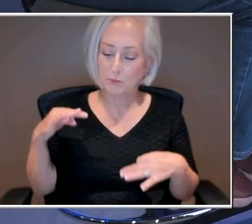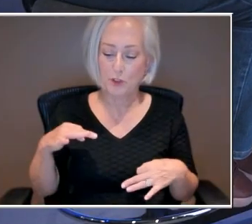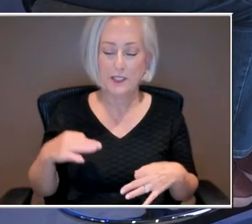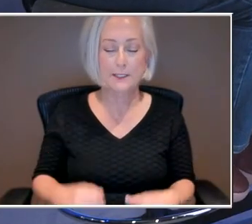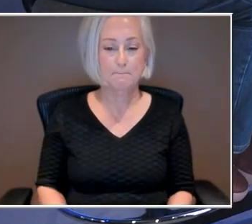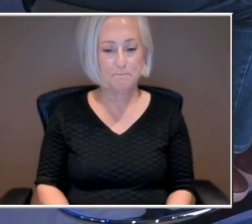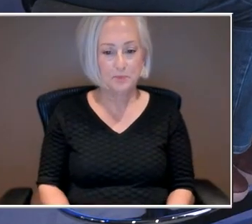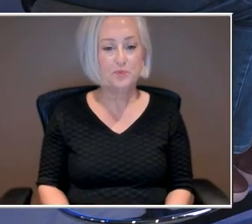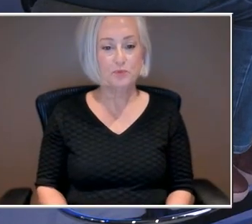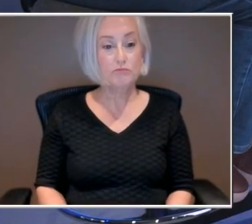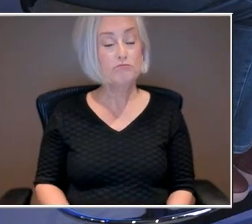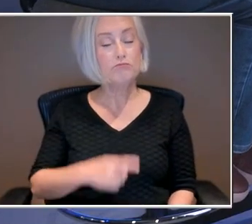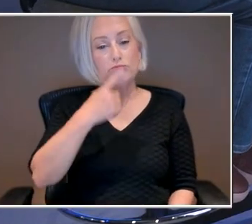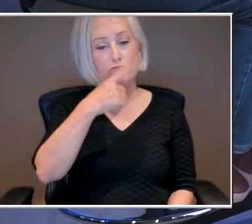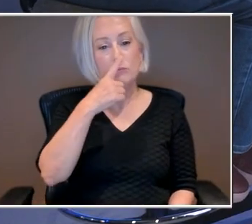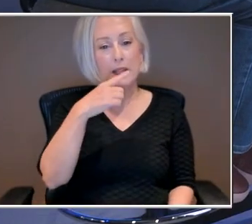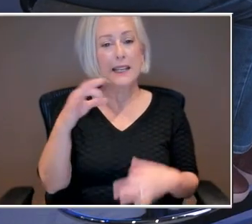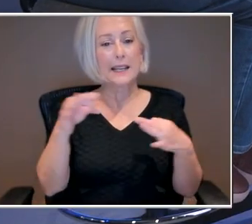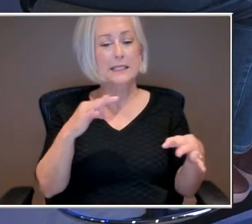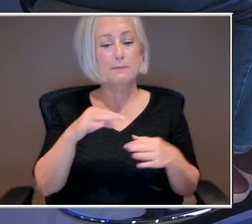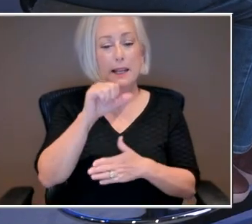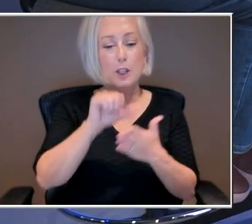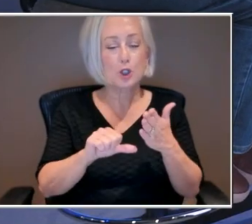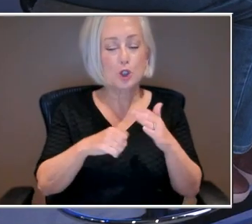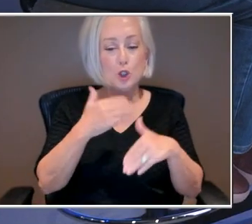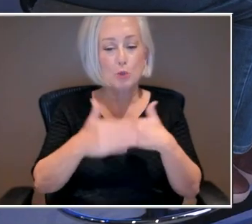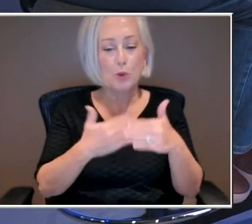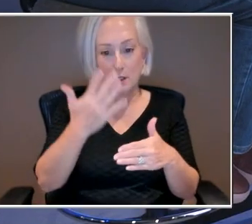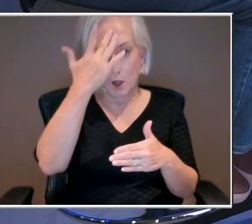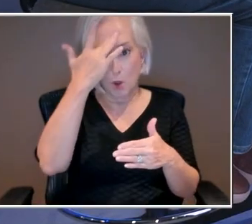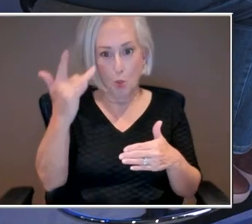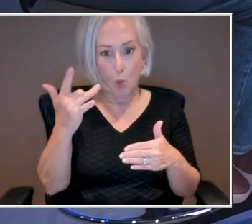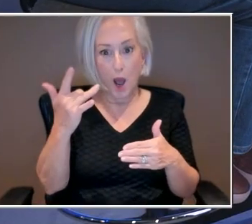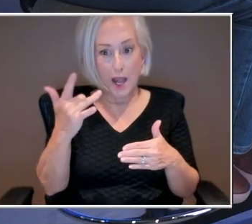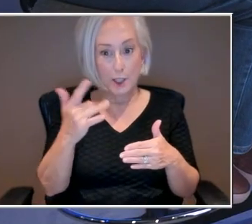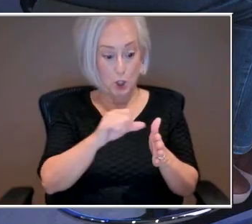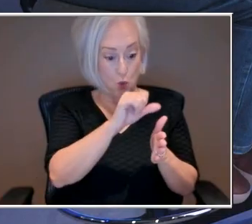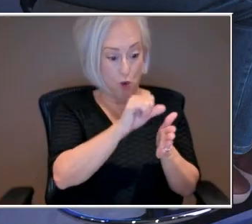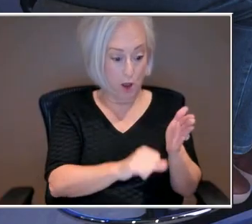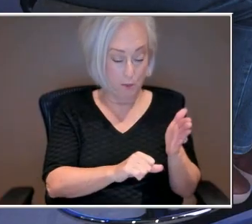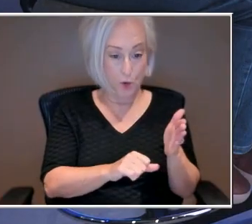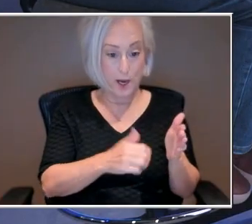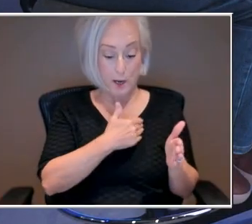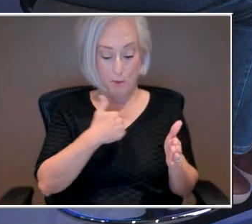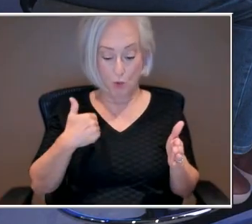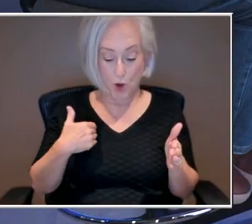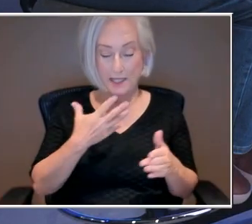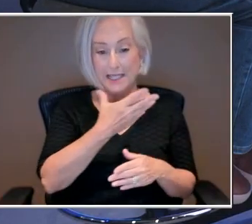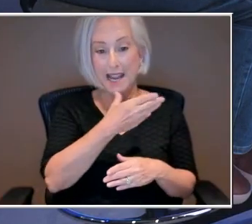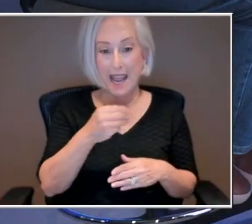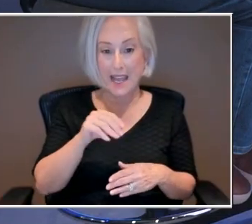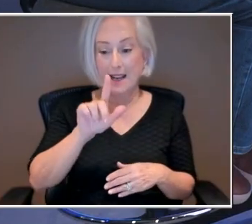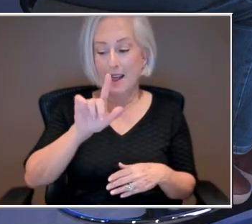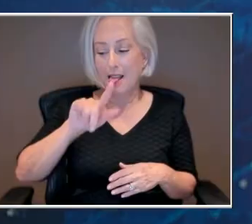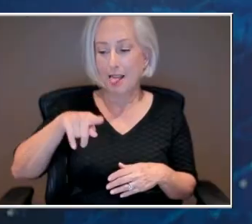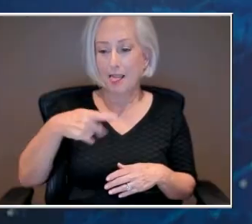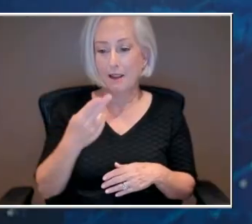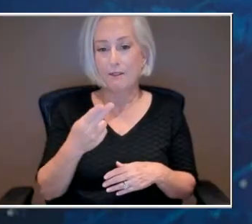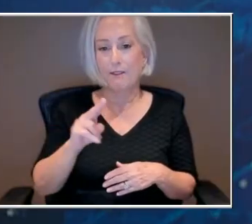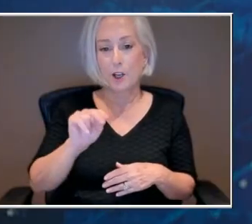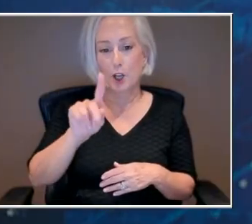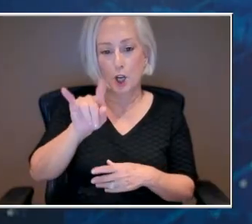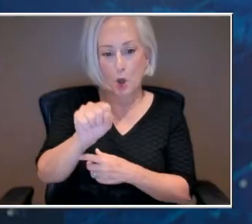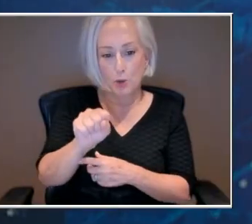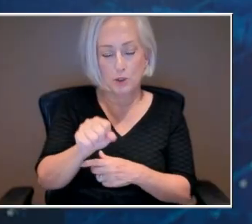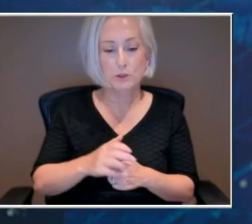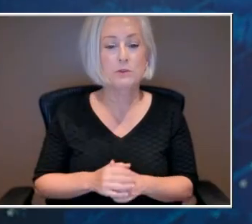So explain the surgical process on why you operate on the breast and the lymph nodes when you're doing breast cancer operations. Yeah, sure.